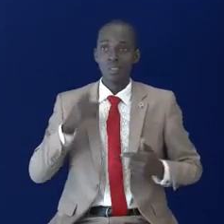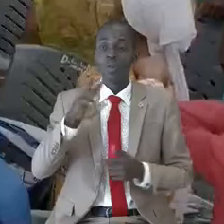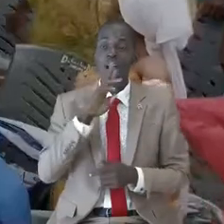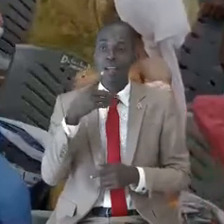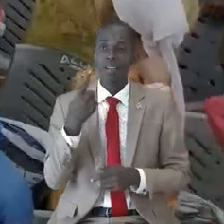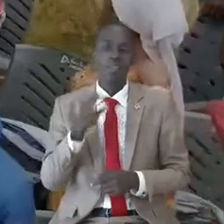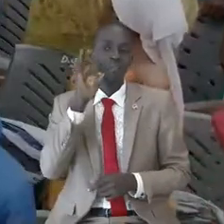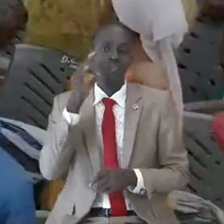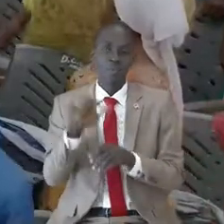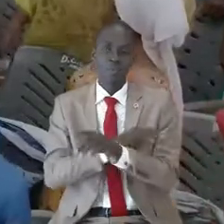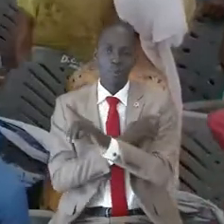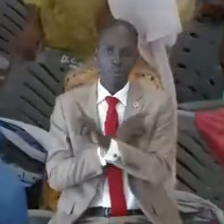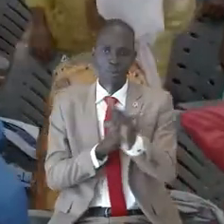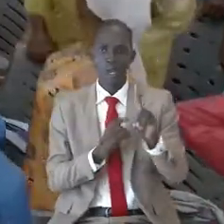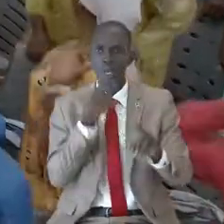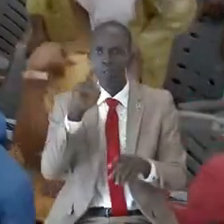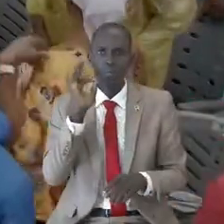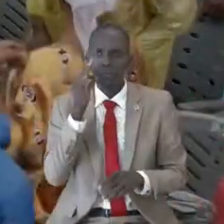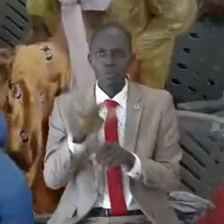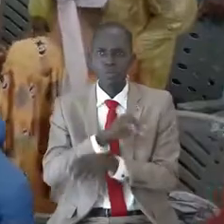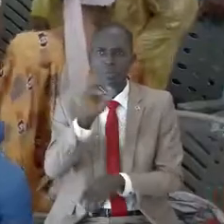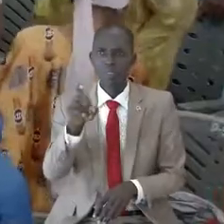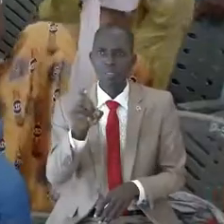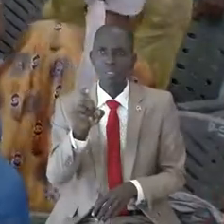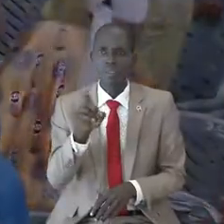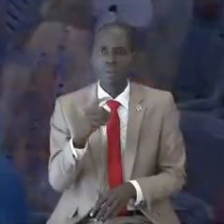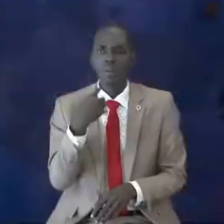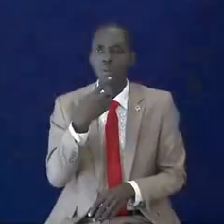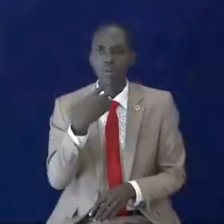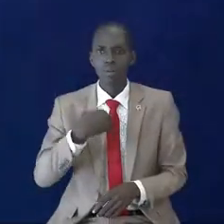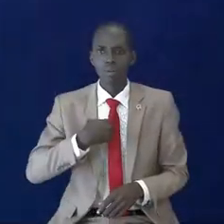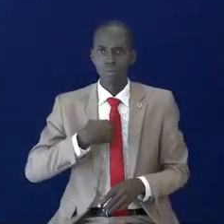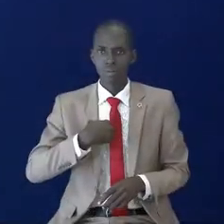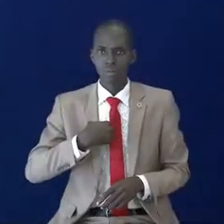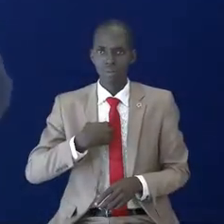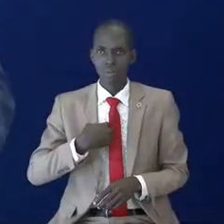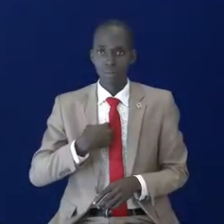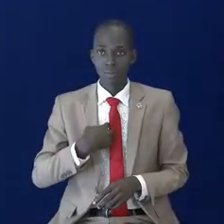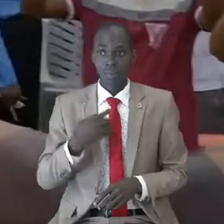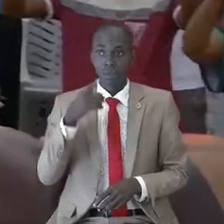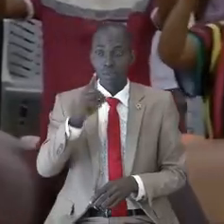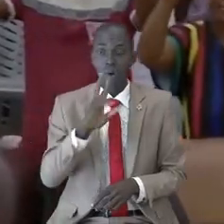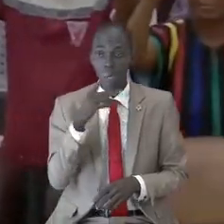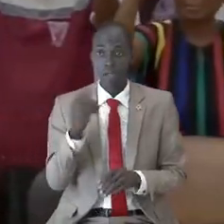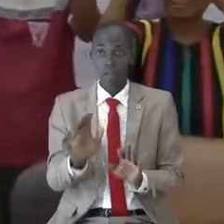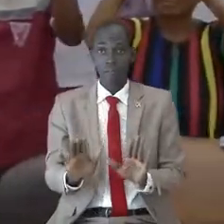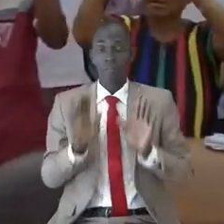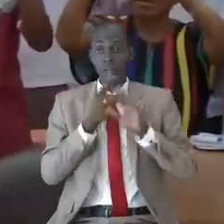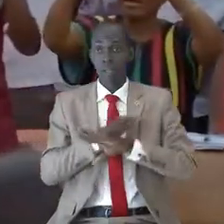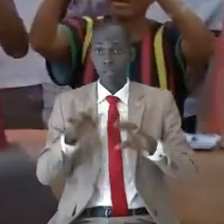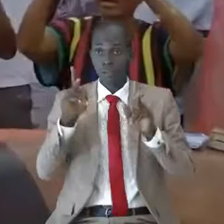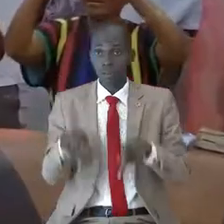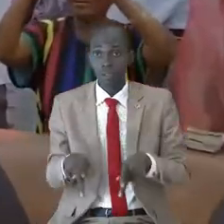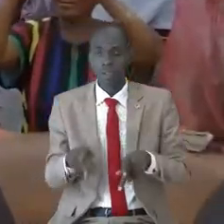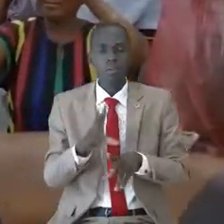one. Are you fruitful? Where are you? And you are the fearless one.